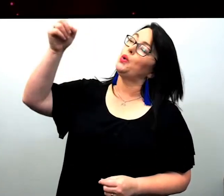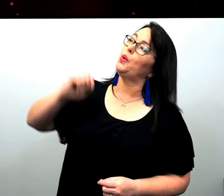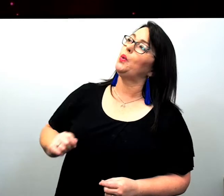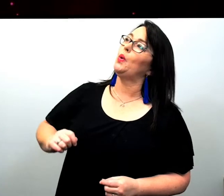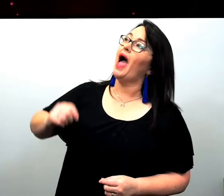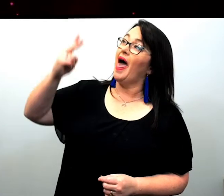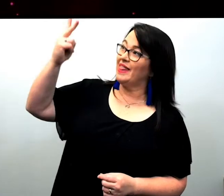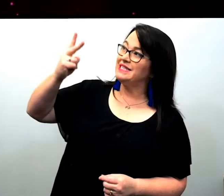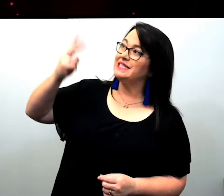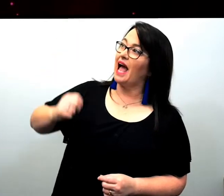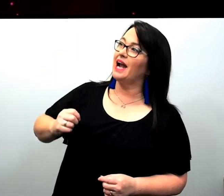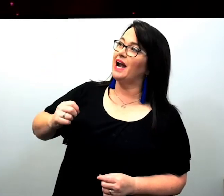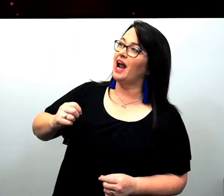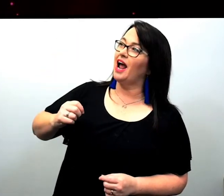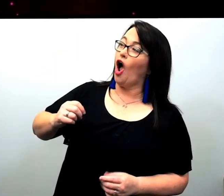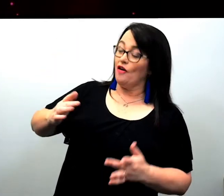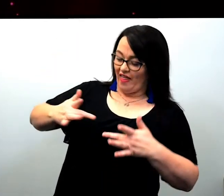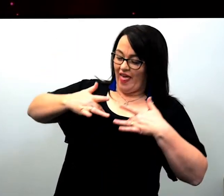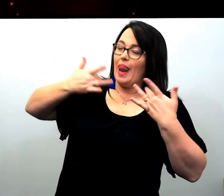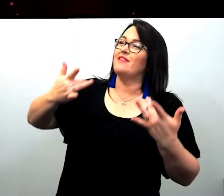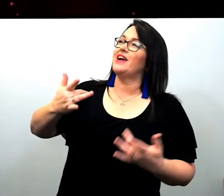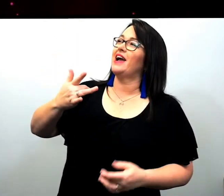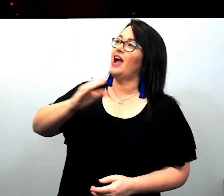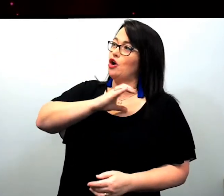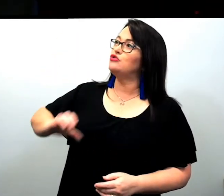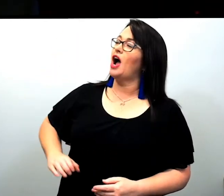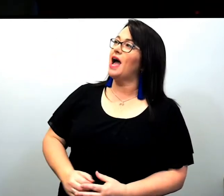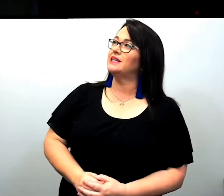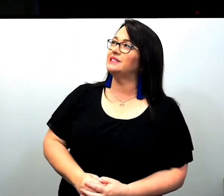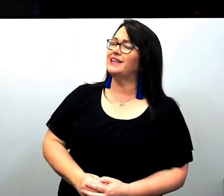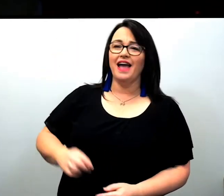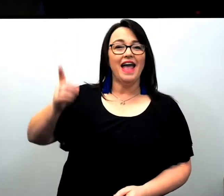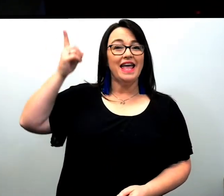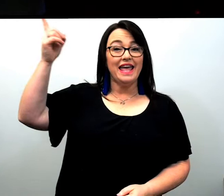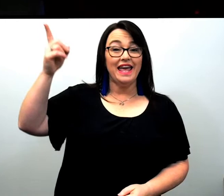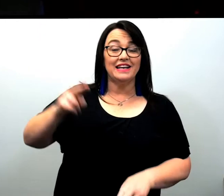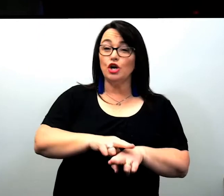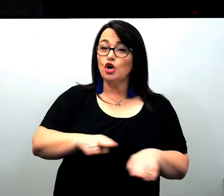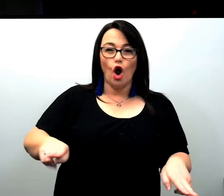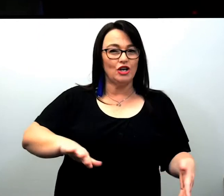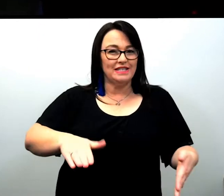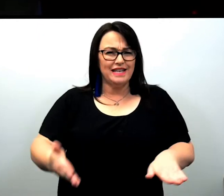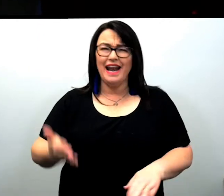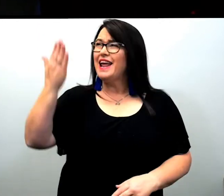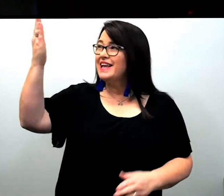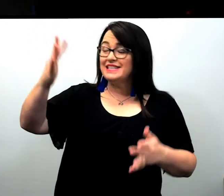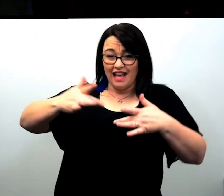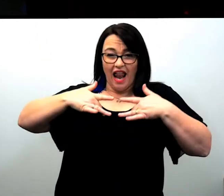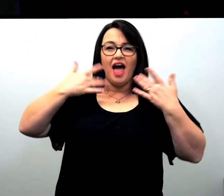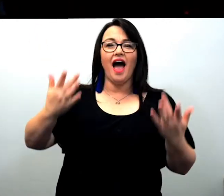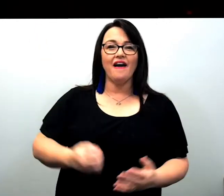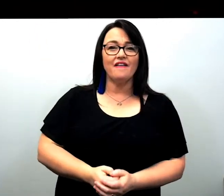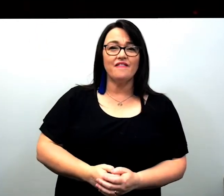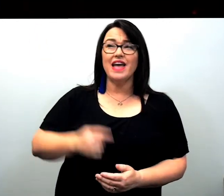dead God who's not interested in our life. We serve a God who's alive. We serve a God who comes to give life and